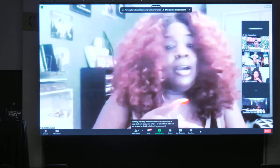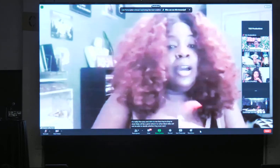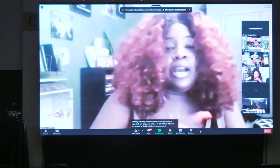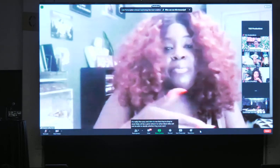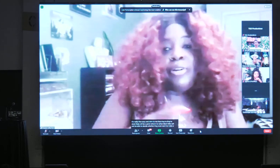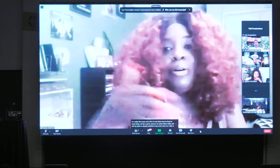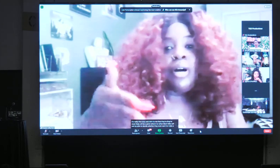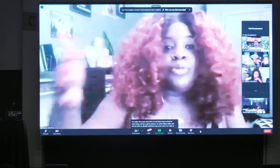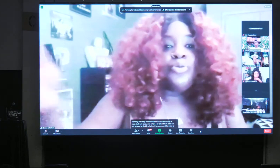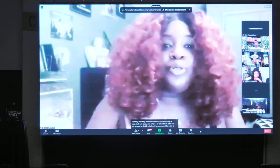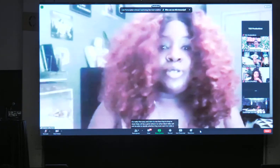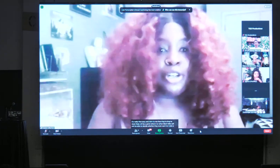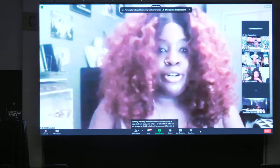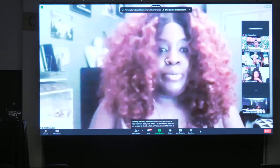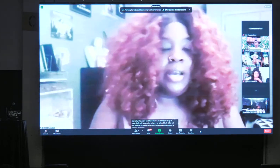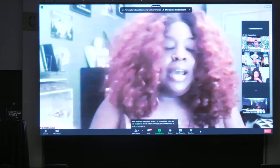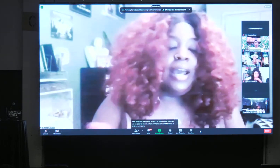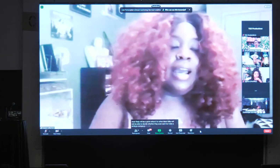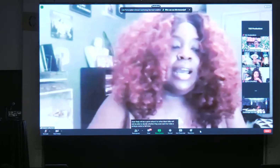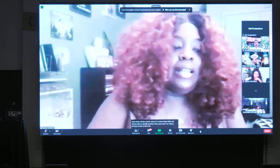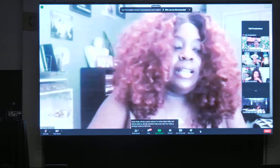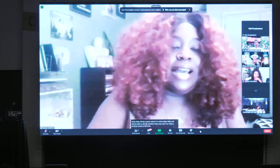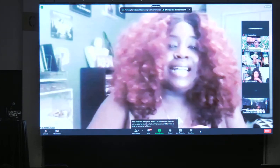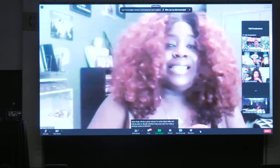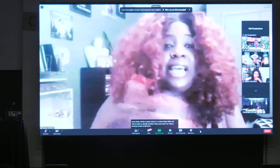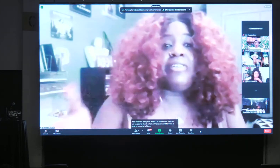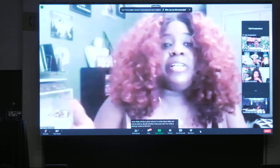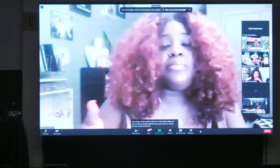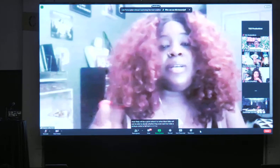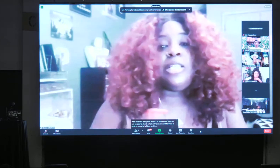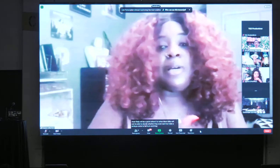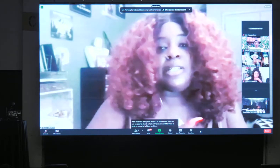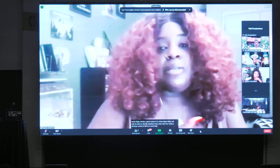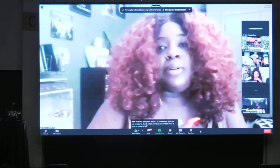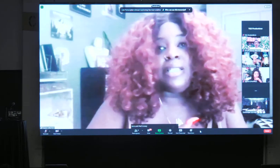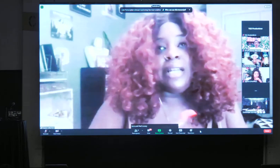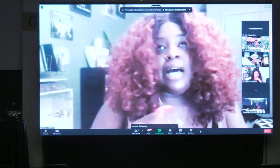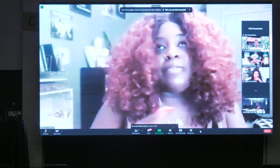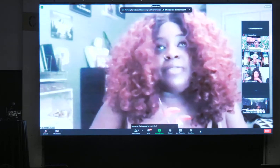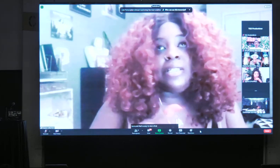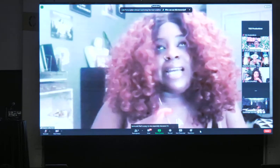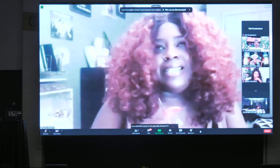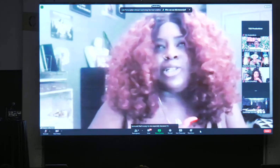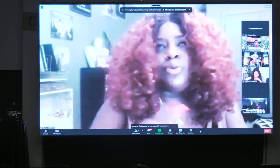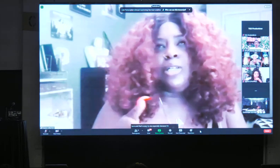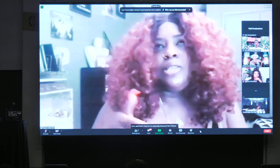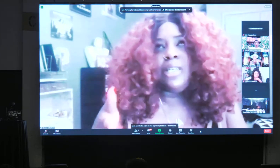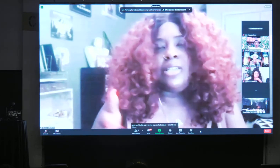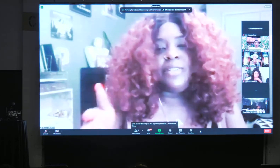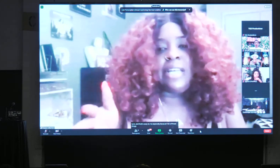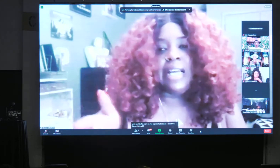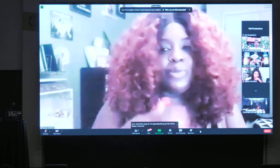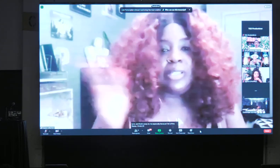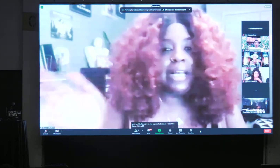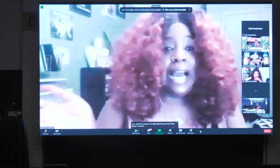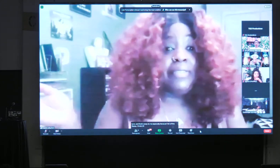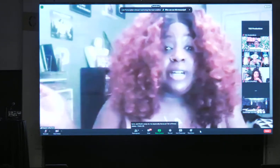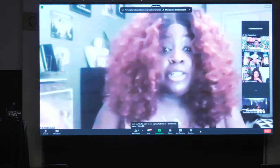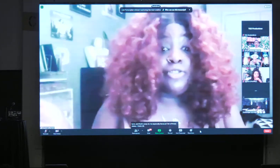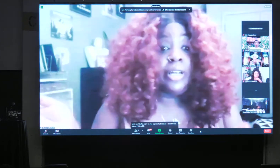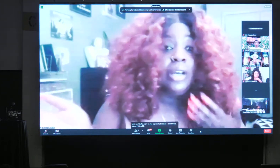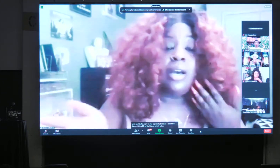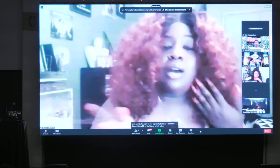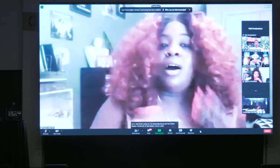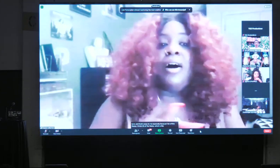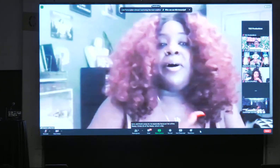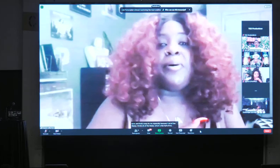a embryo come to full term. And that's scary to me, especially because a lot of the states, I think 26 of the states, which is like half of the